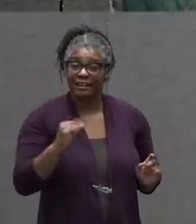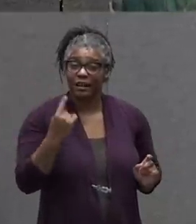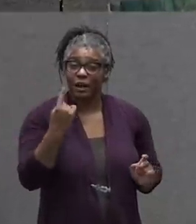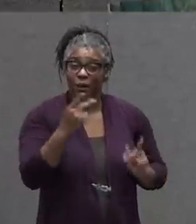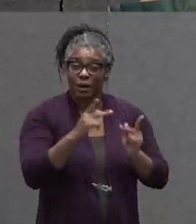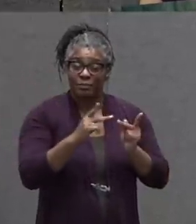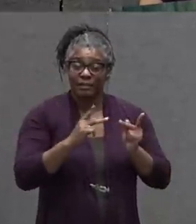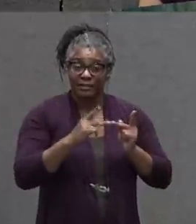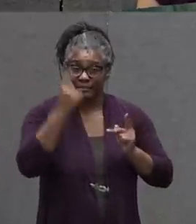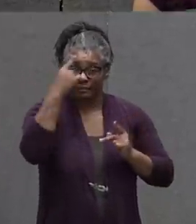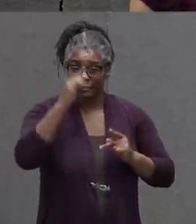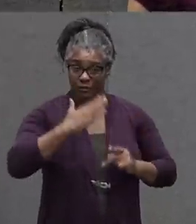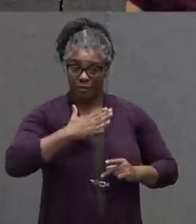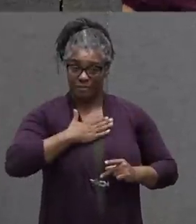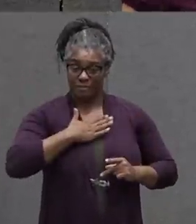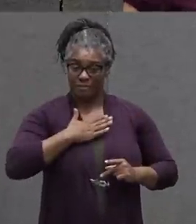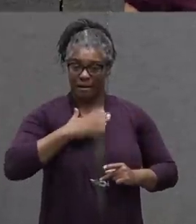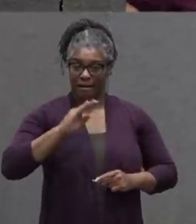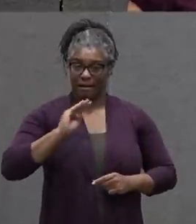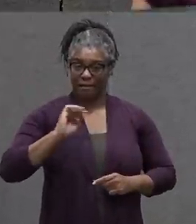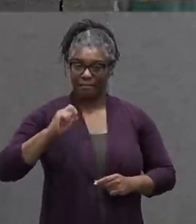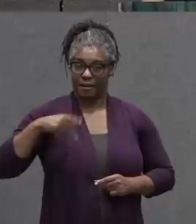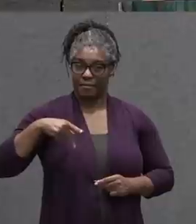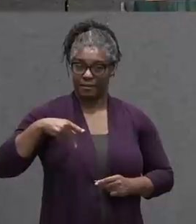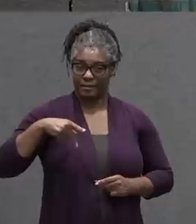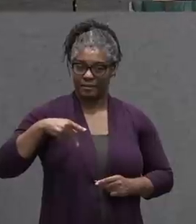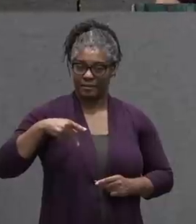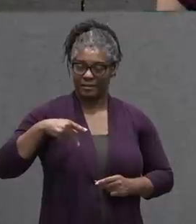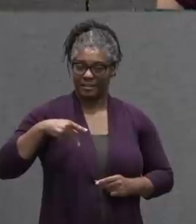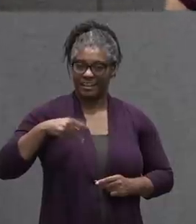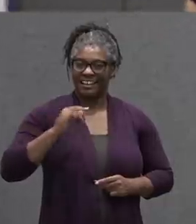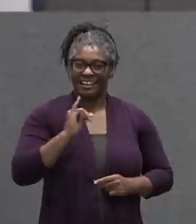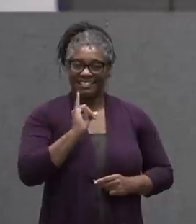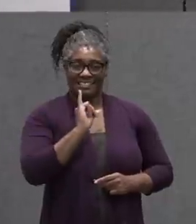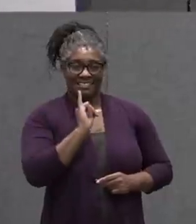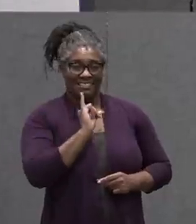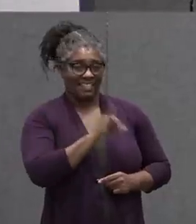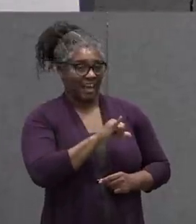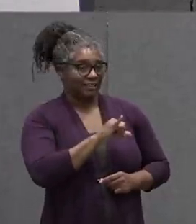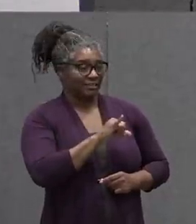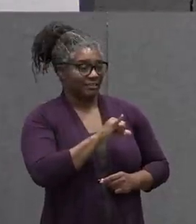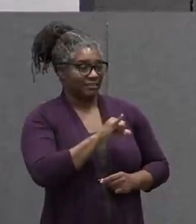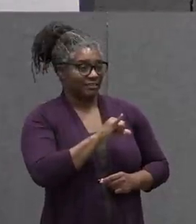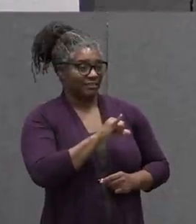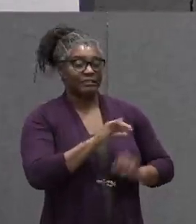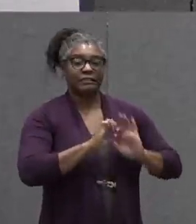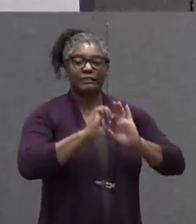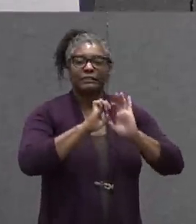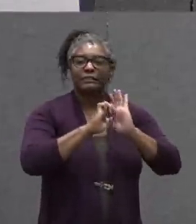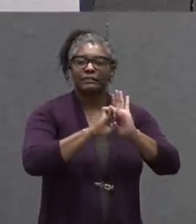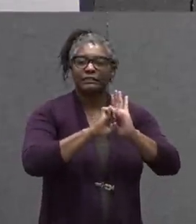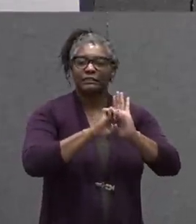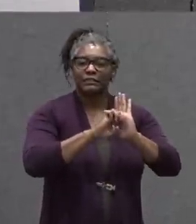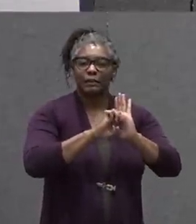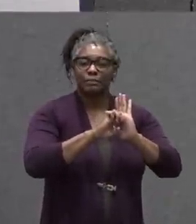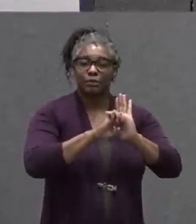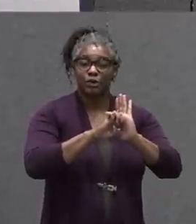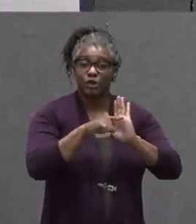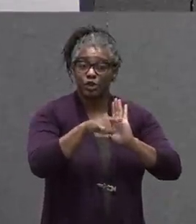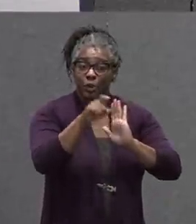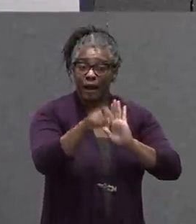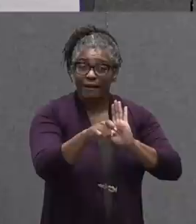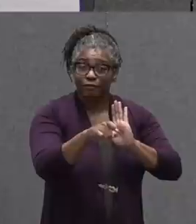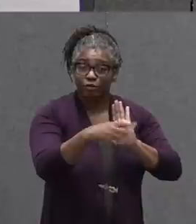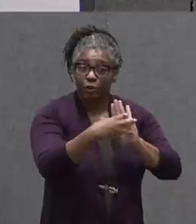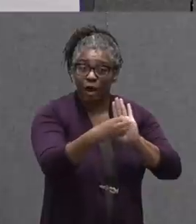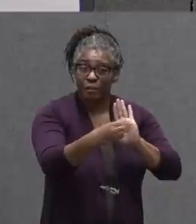my map. This is just an example. You can choose your own places to go on your